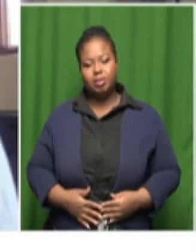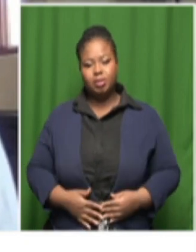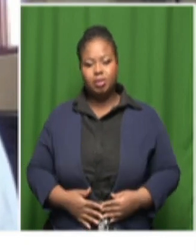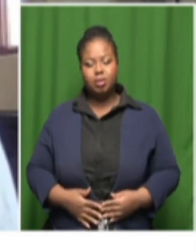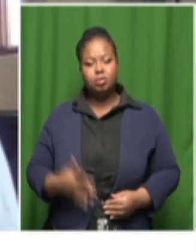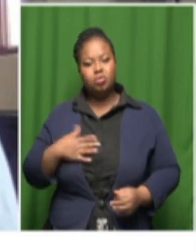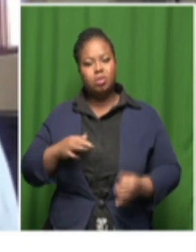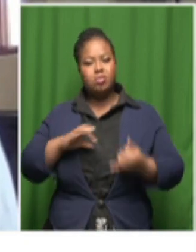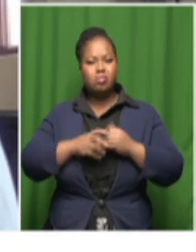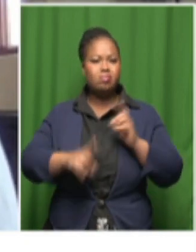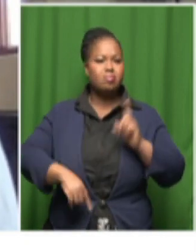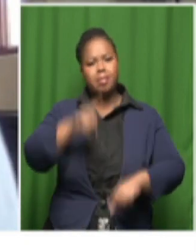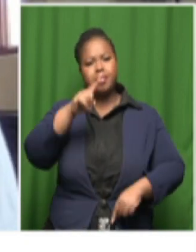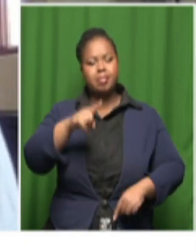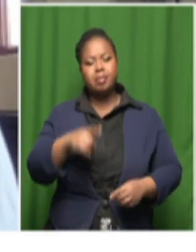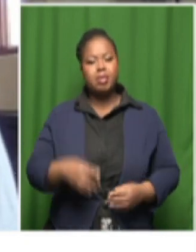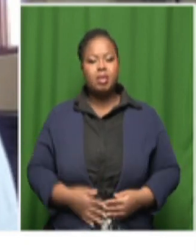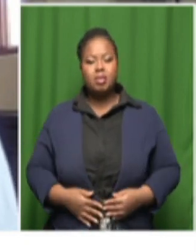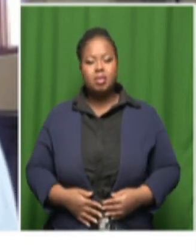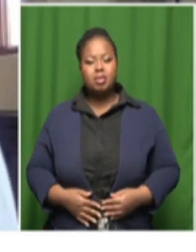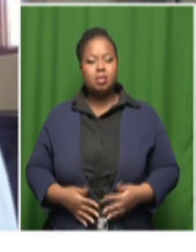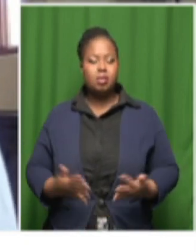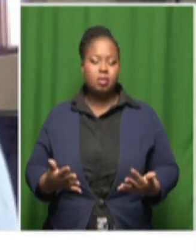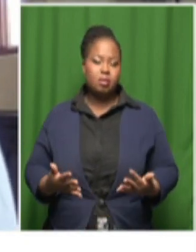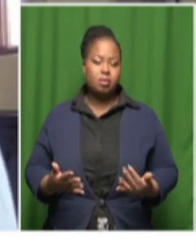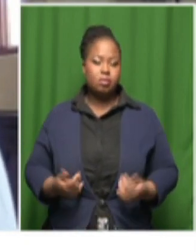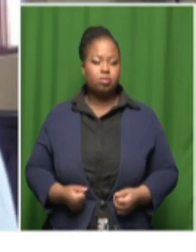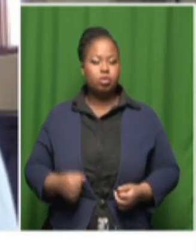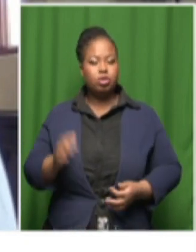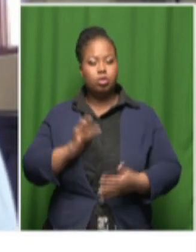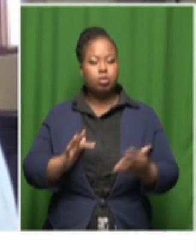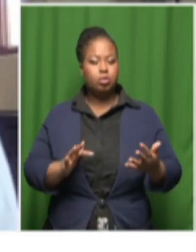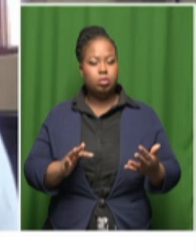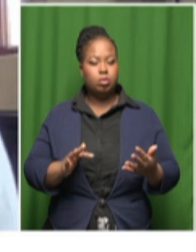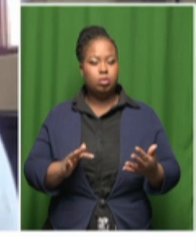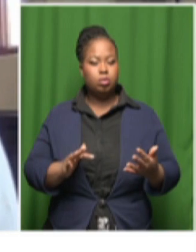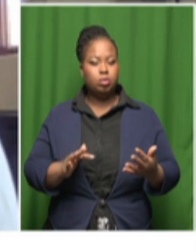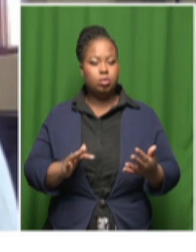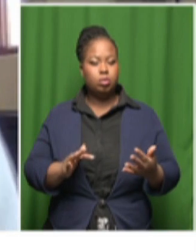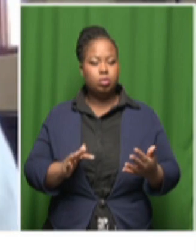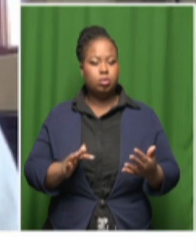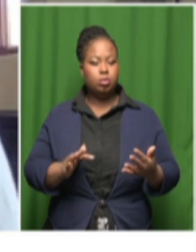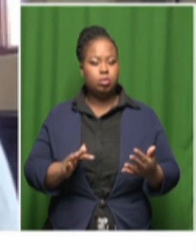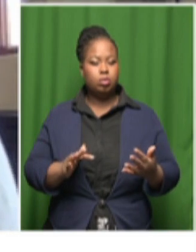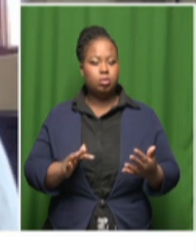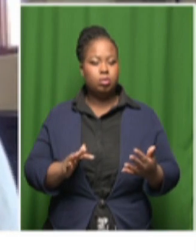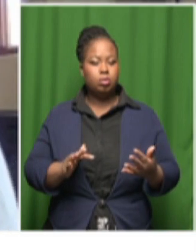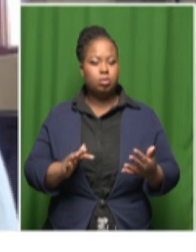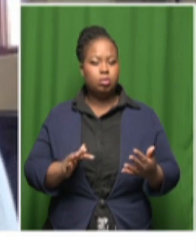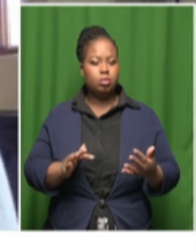with evictions, deportation. It's a story of both South Africans and foreign nationals.